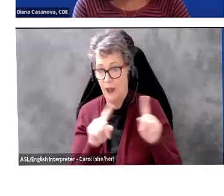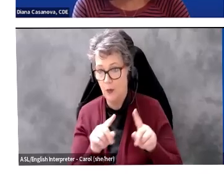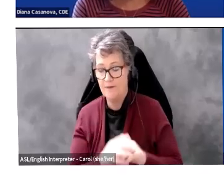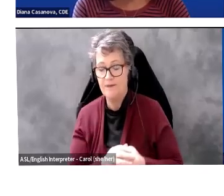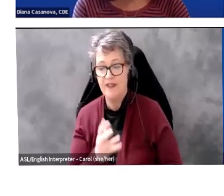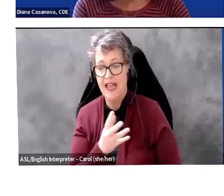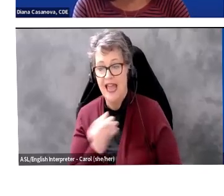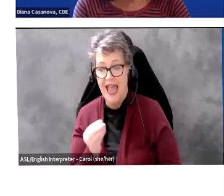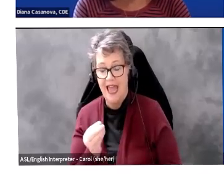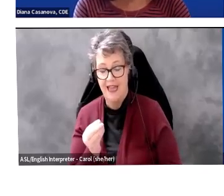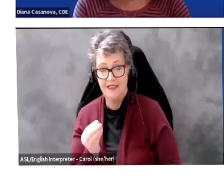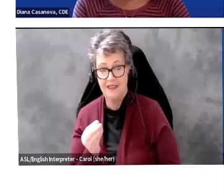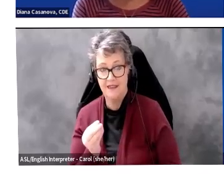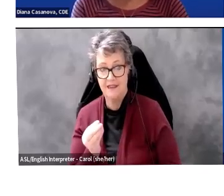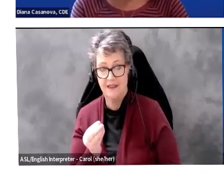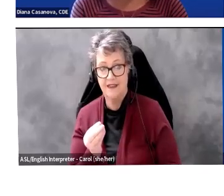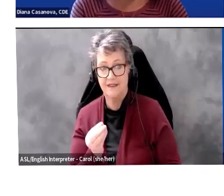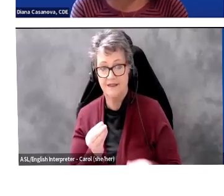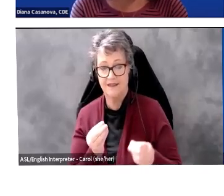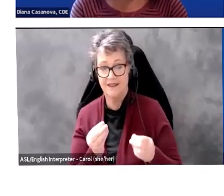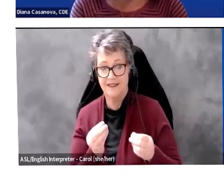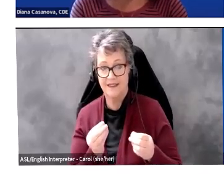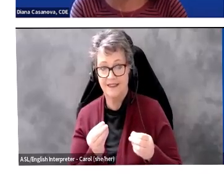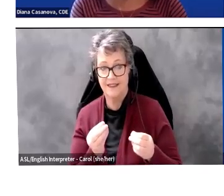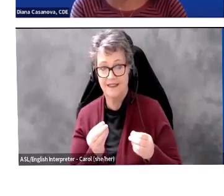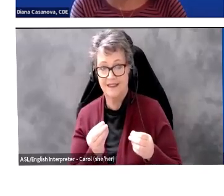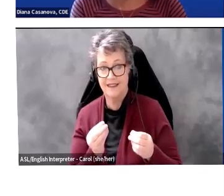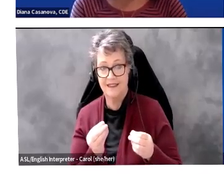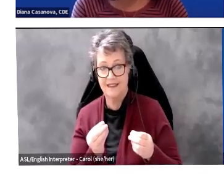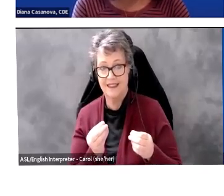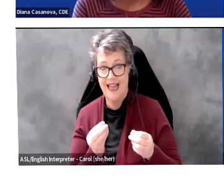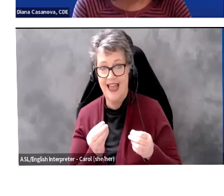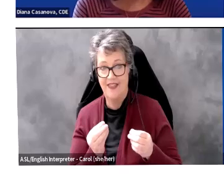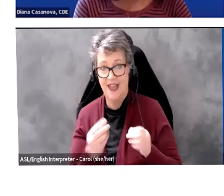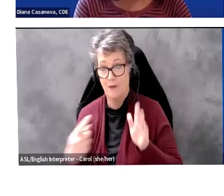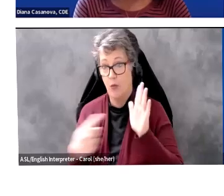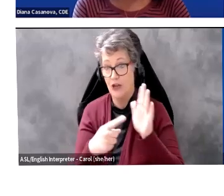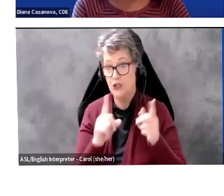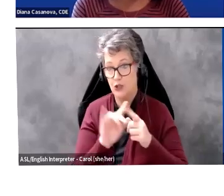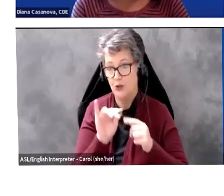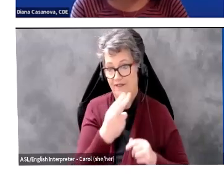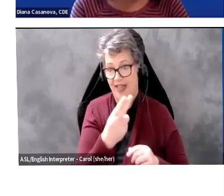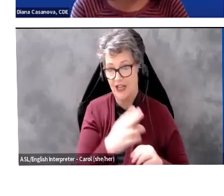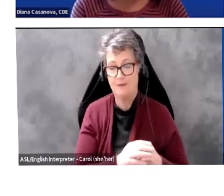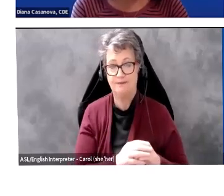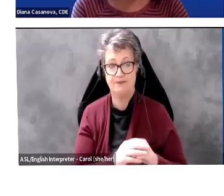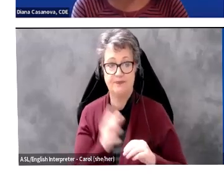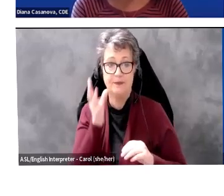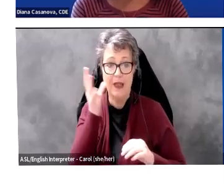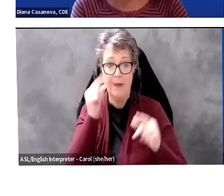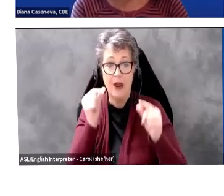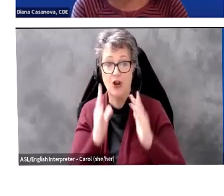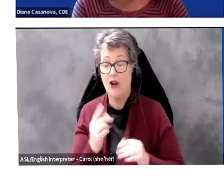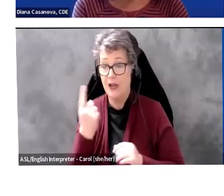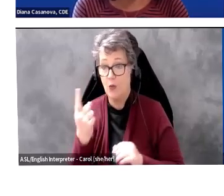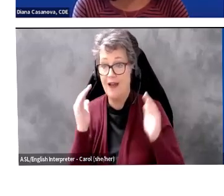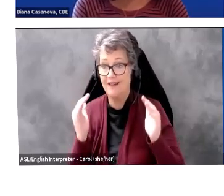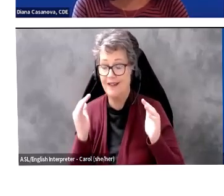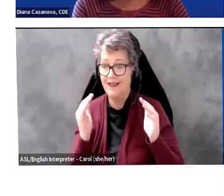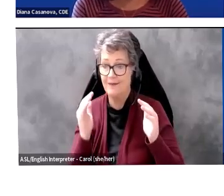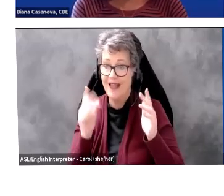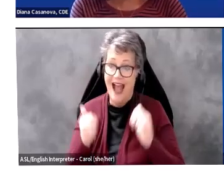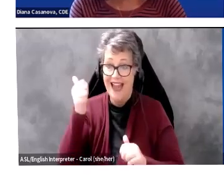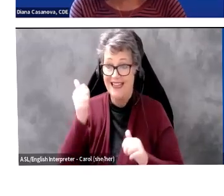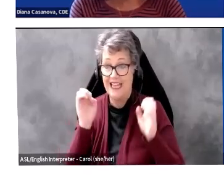and point you to the flash that we recently sent out. So Parent Guardian 1 highest education level code is